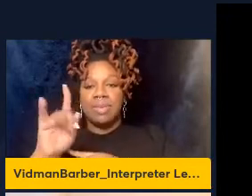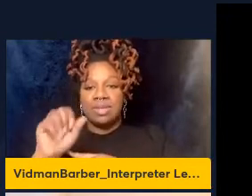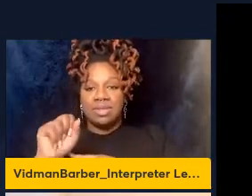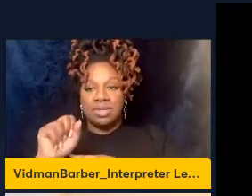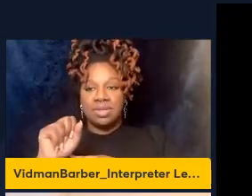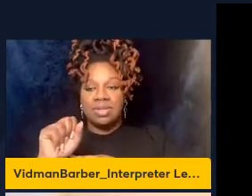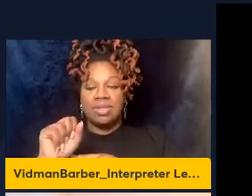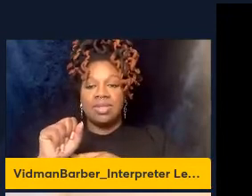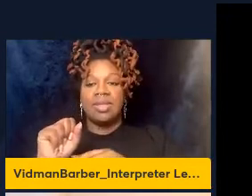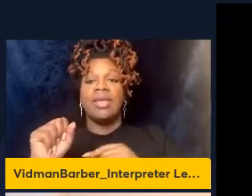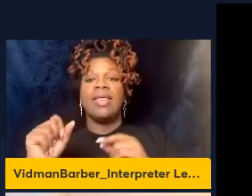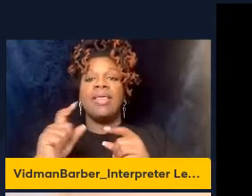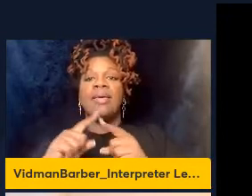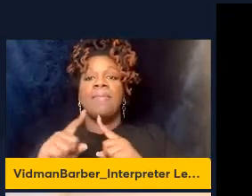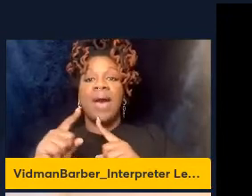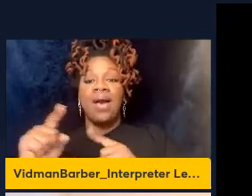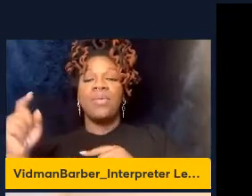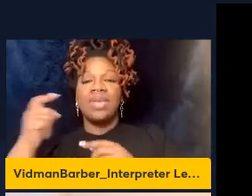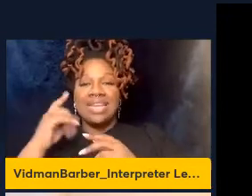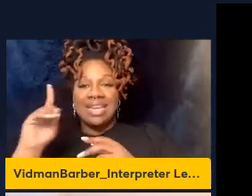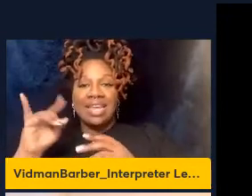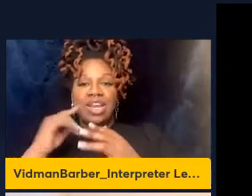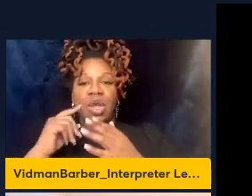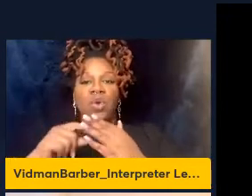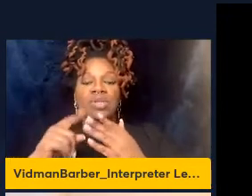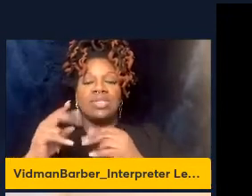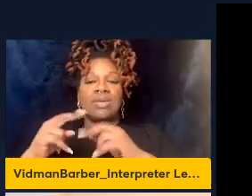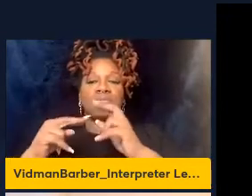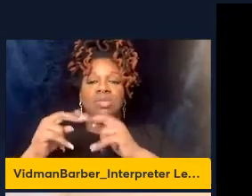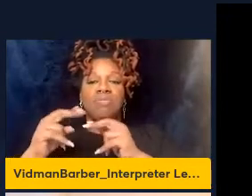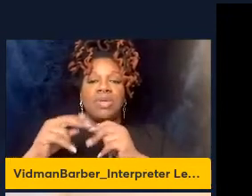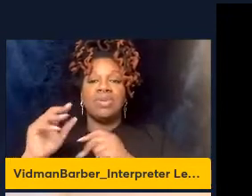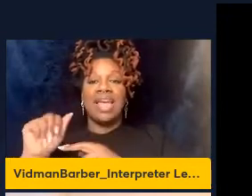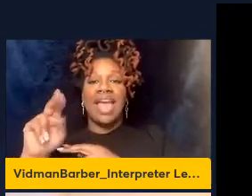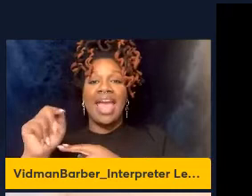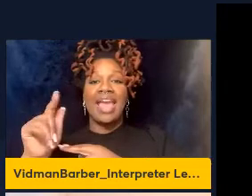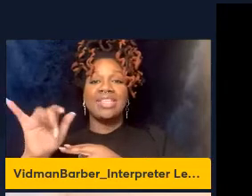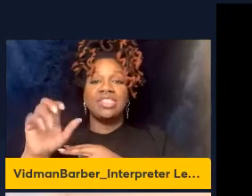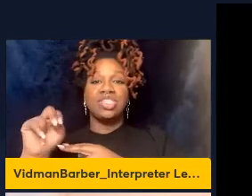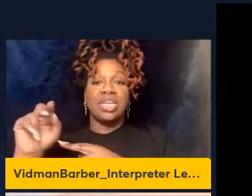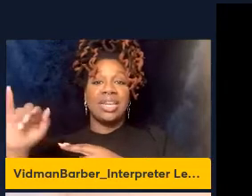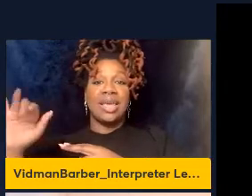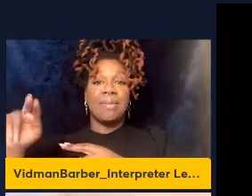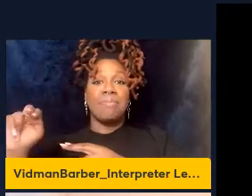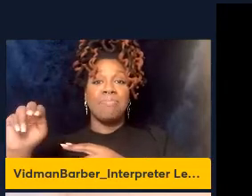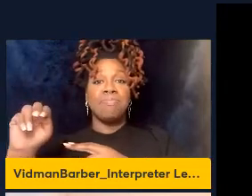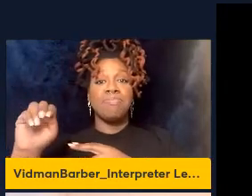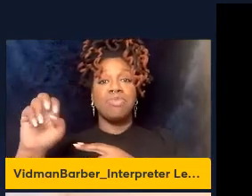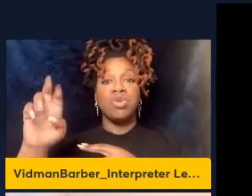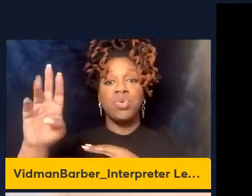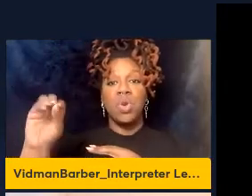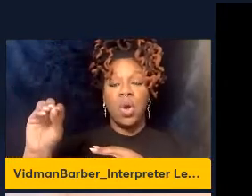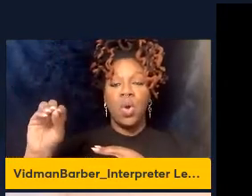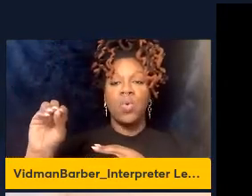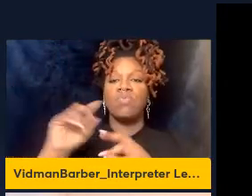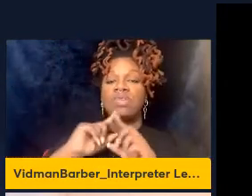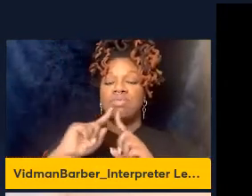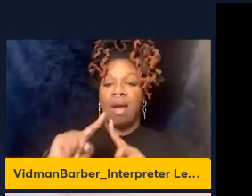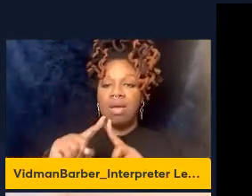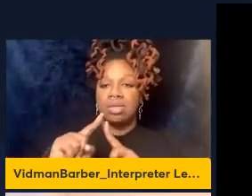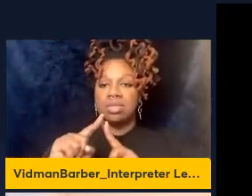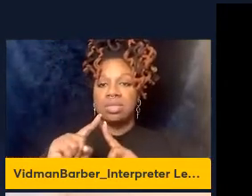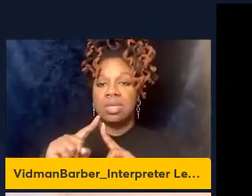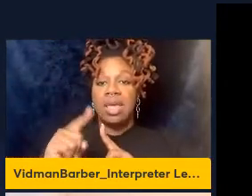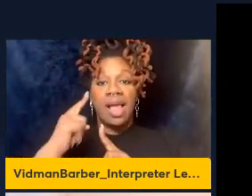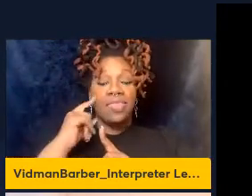an antigen specific immune response, which has not ever been shown. So what I thought was really, really cool is that even